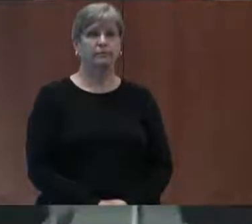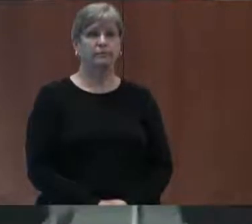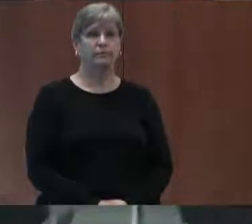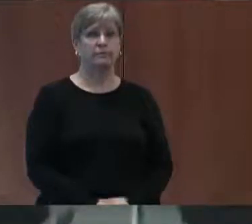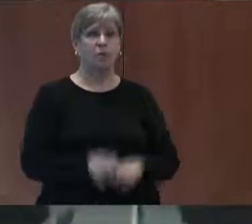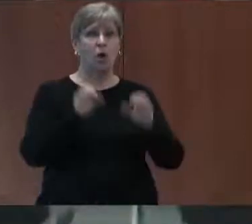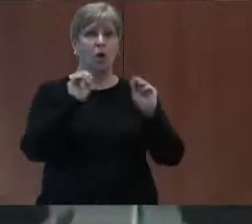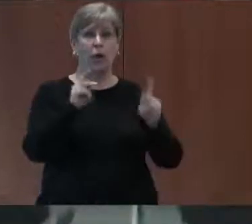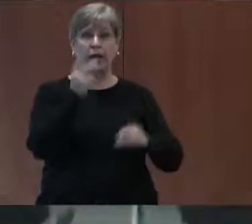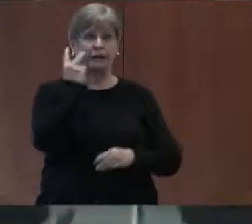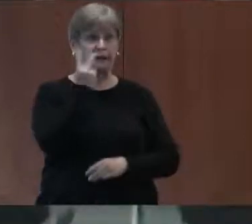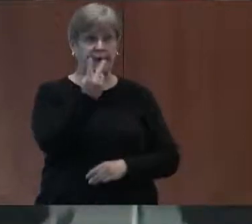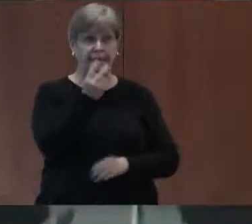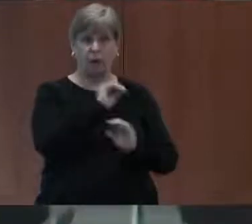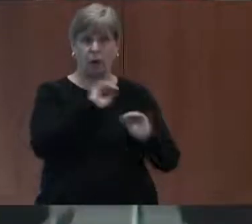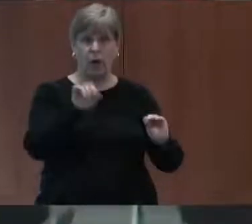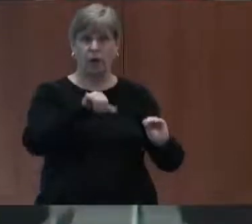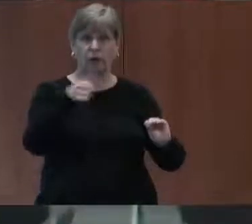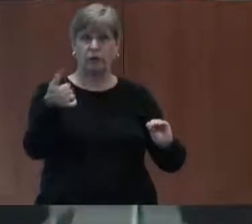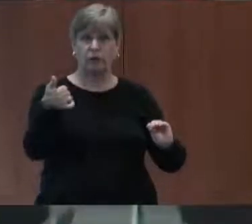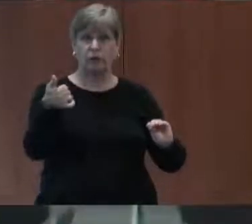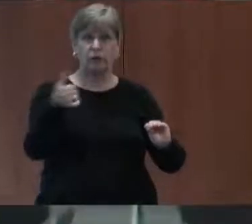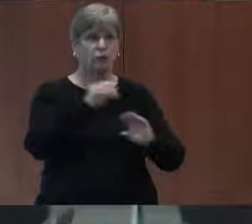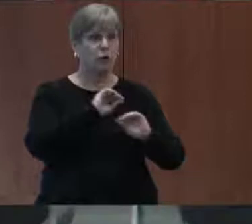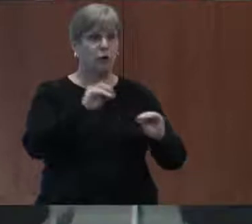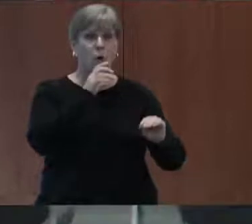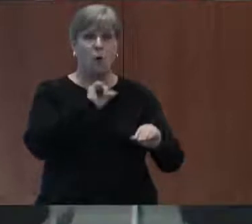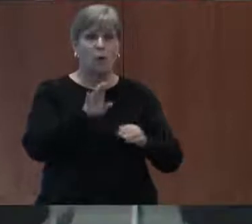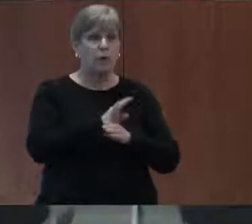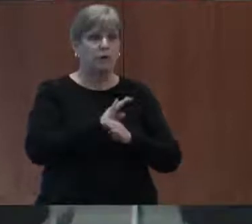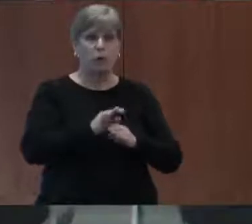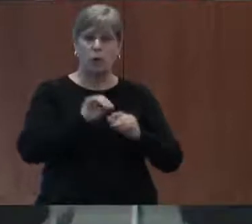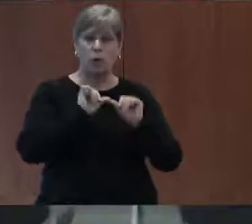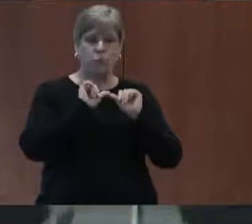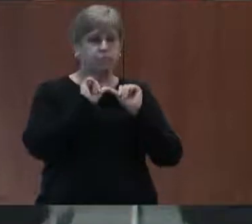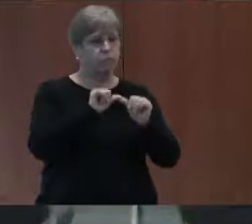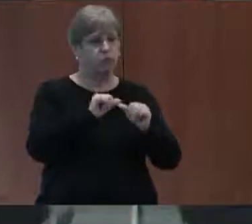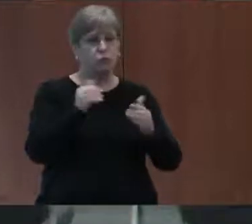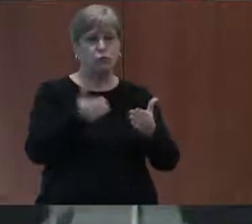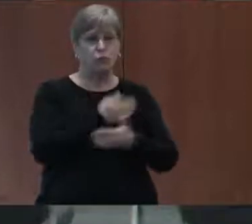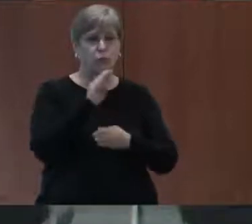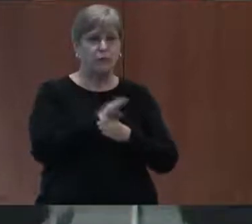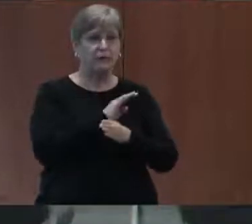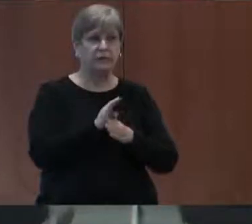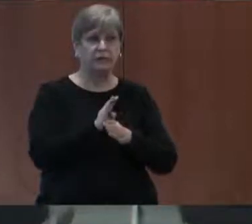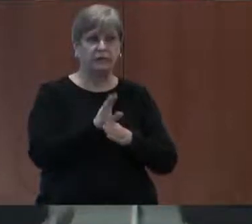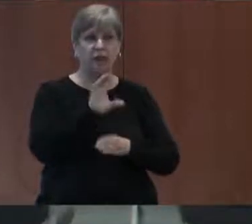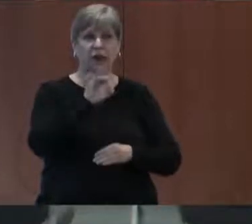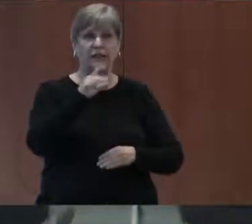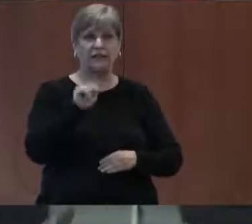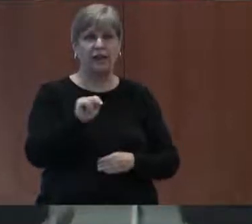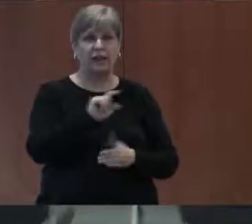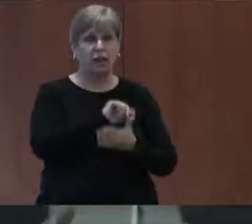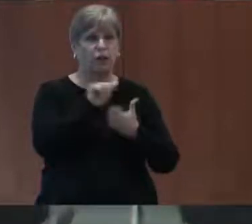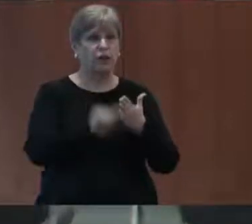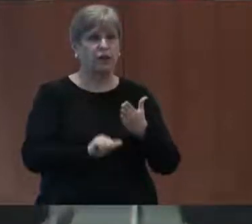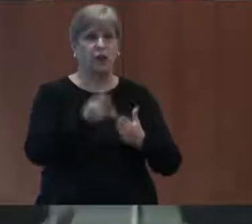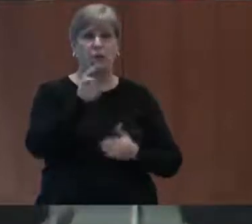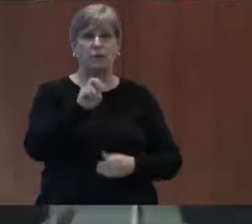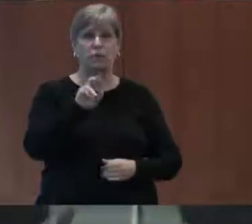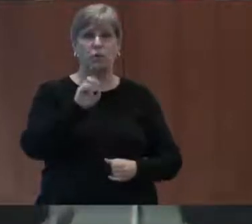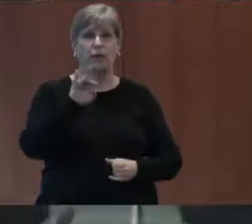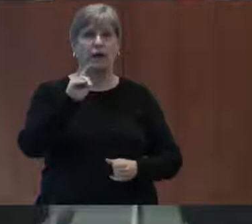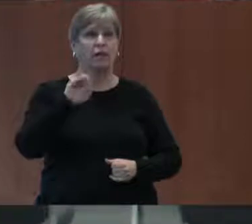Okay, seeing no one. We had no old business. We'll move right to new business. Consent agenda. Mr. Bechtel.